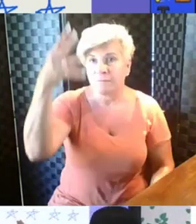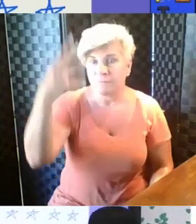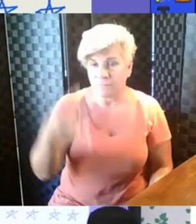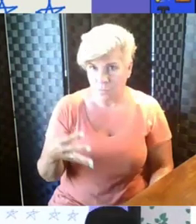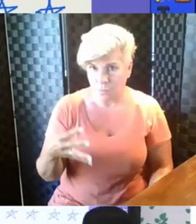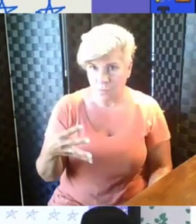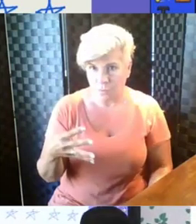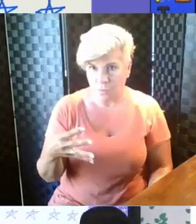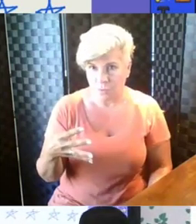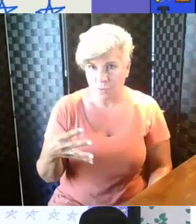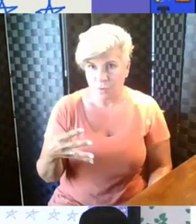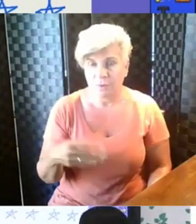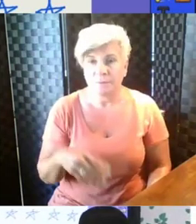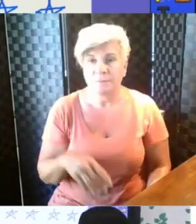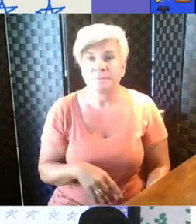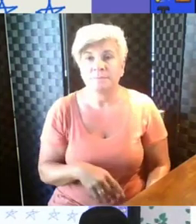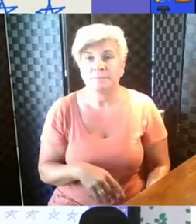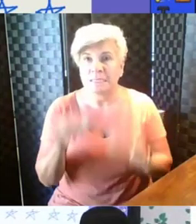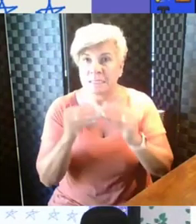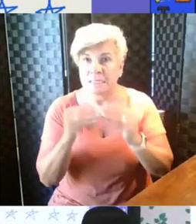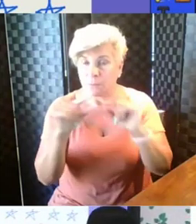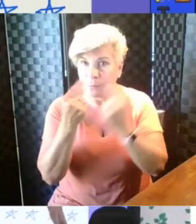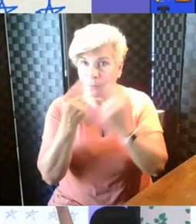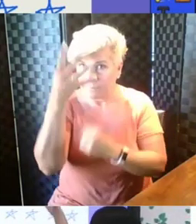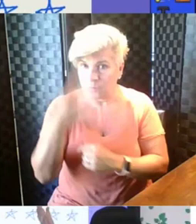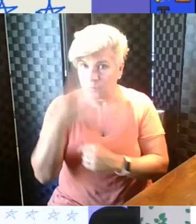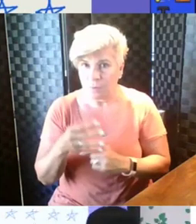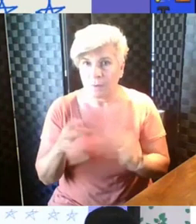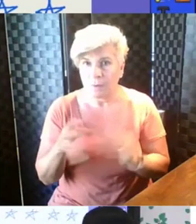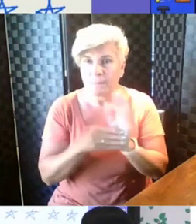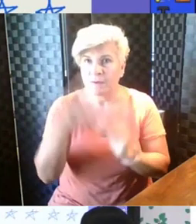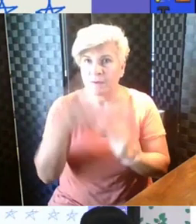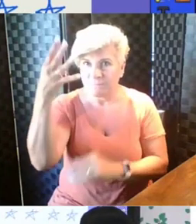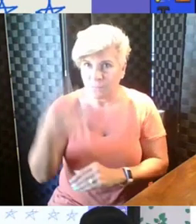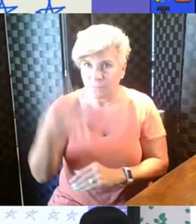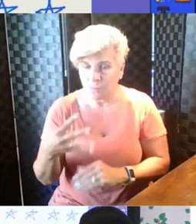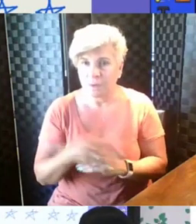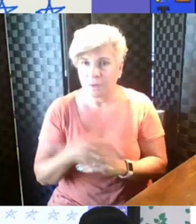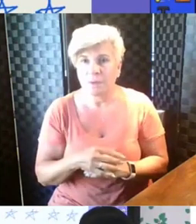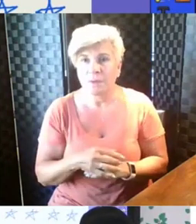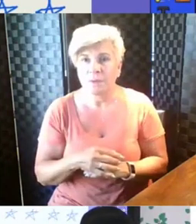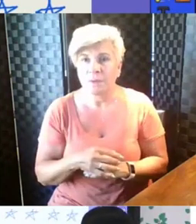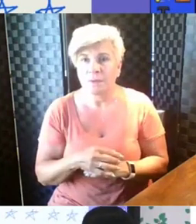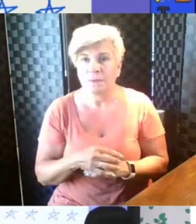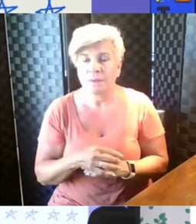plus an equal group of 4 plus 4